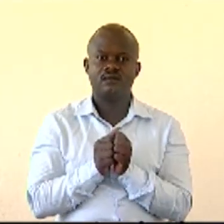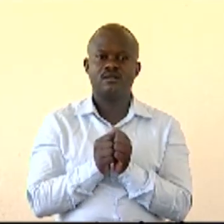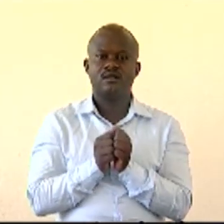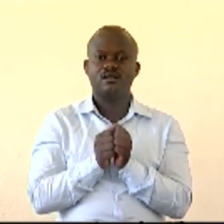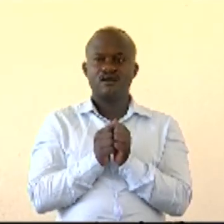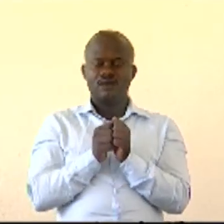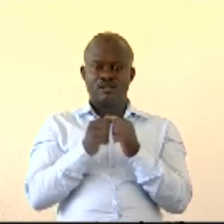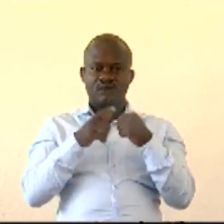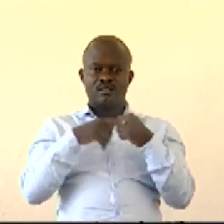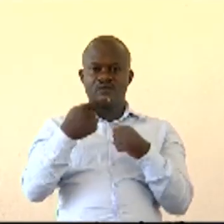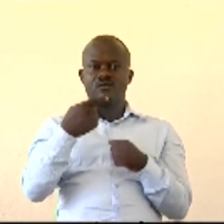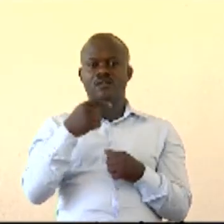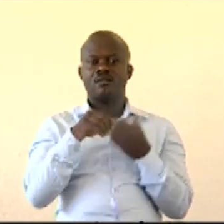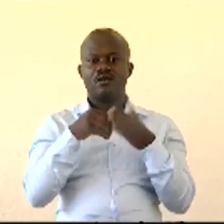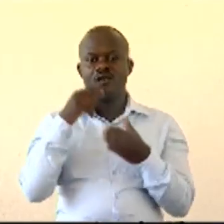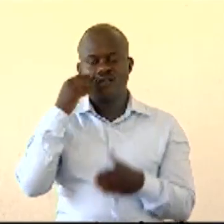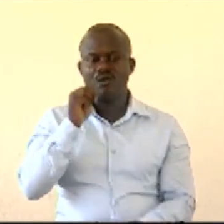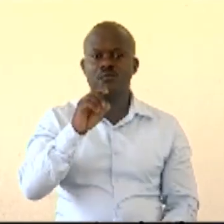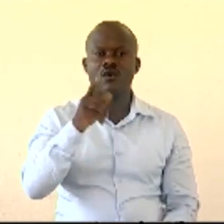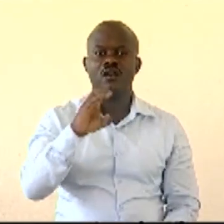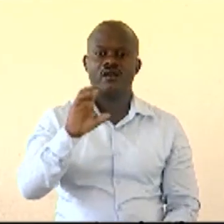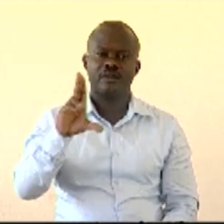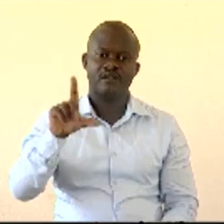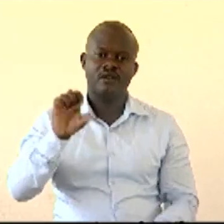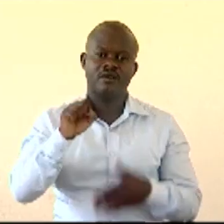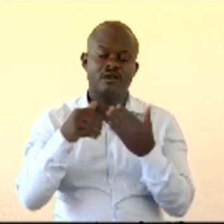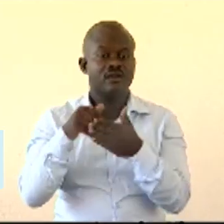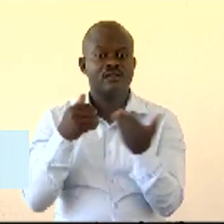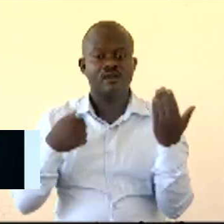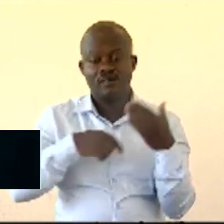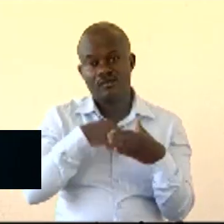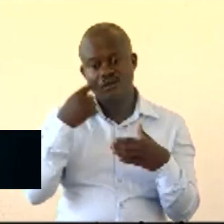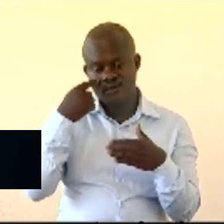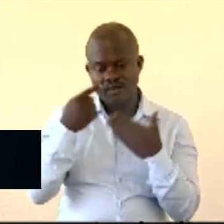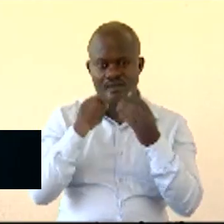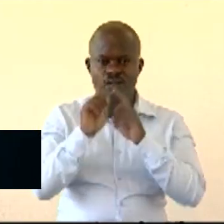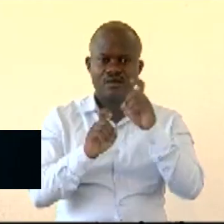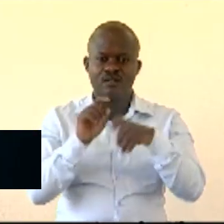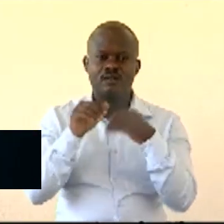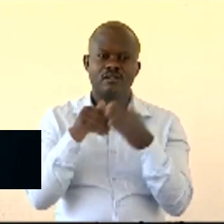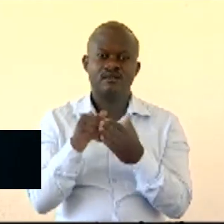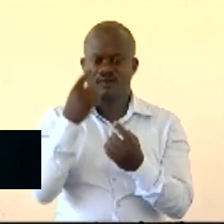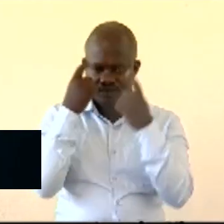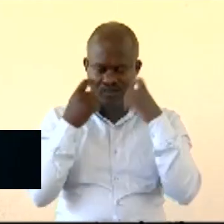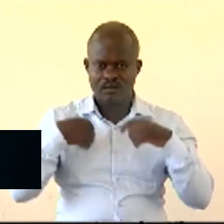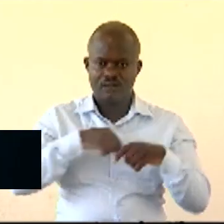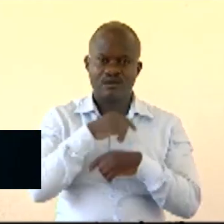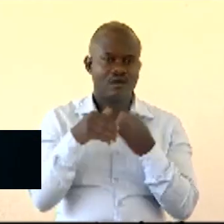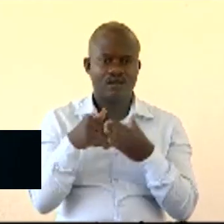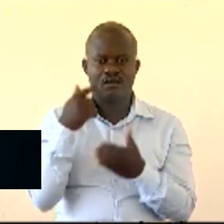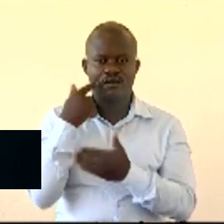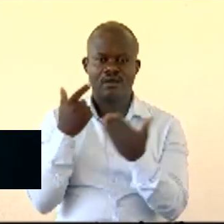106 grams per mole. And to find the mass, the question is asking us to find the